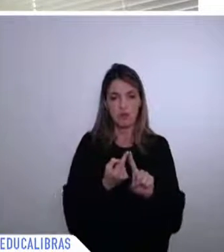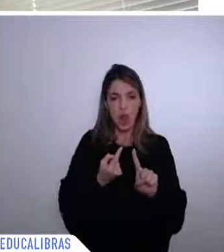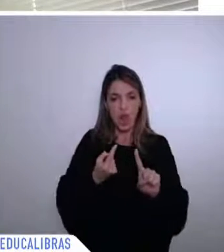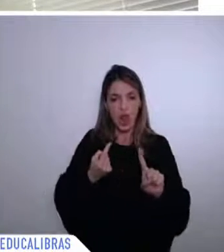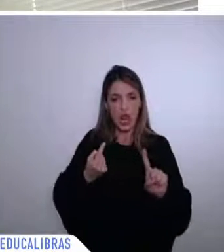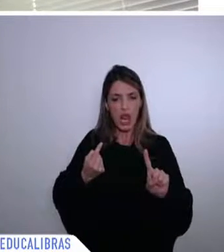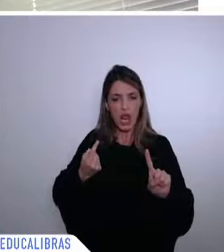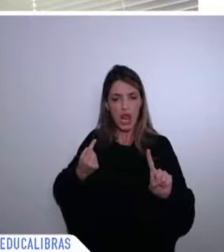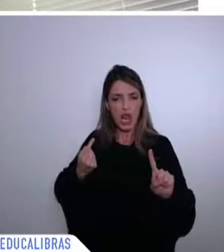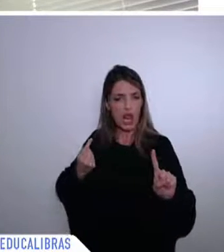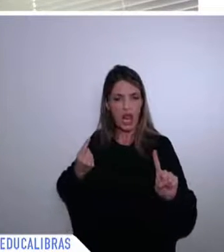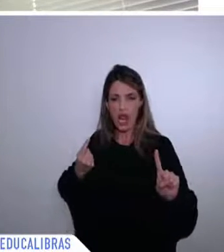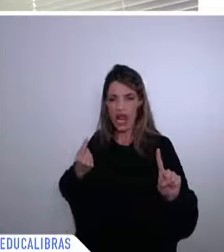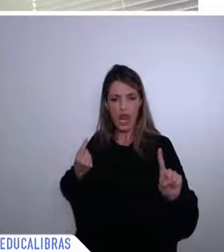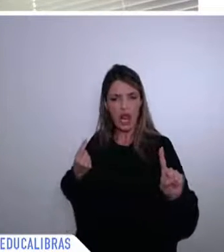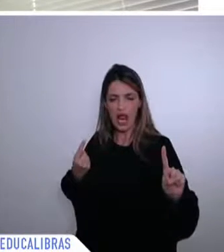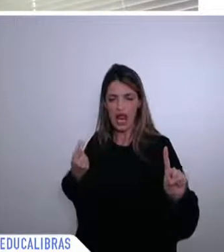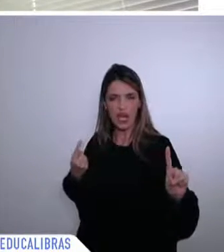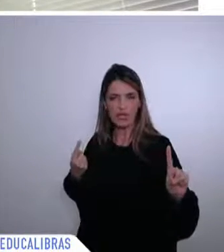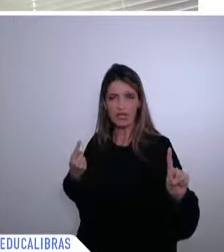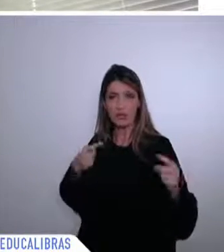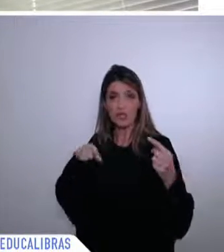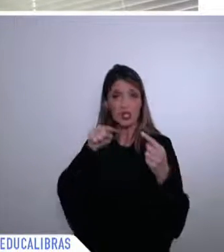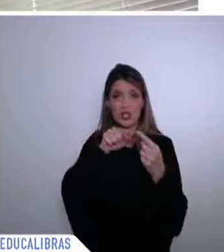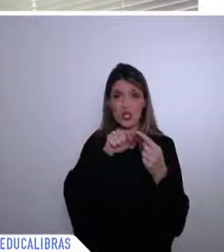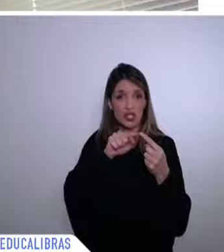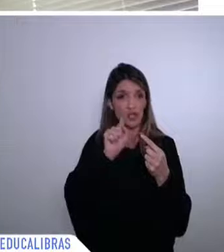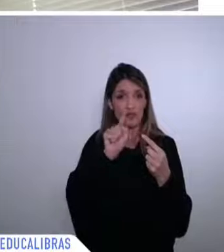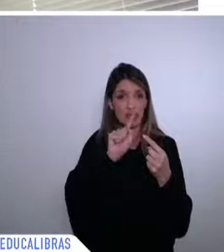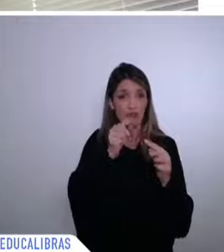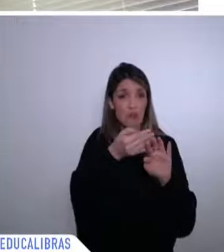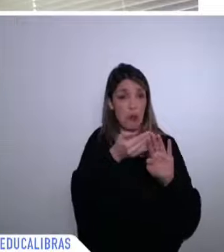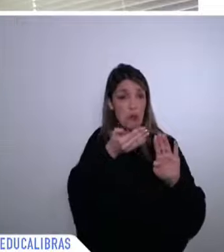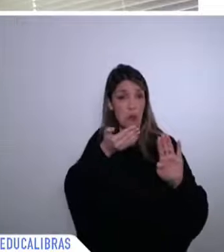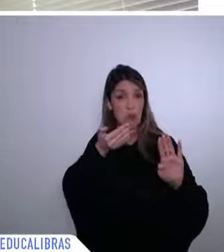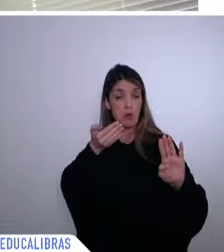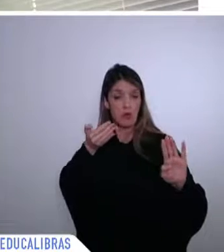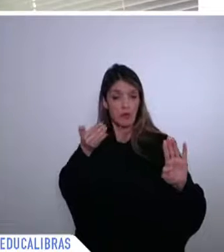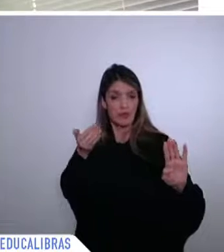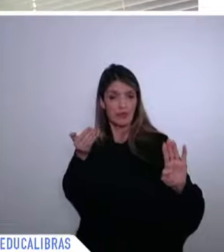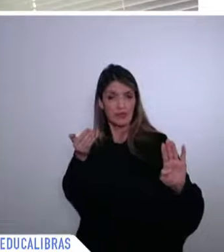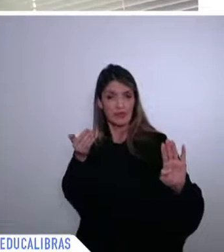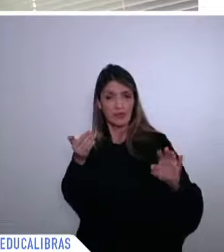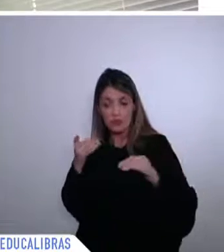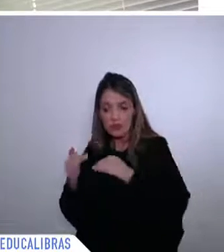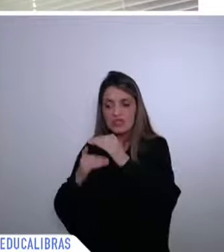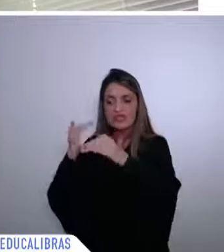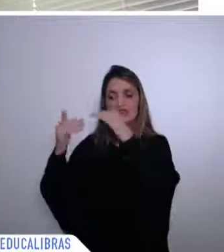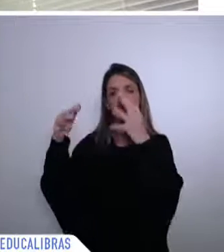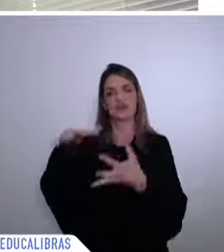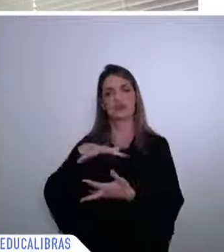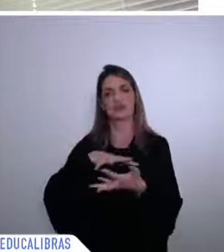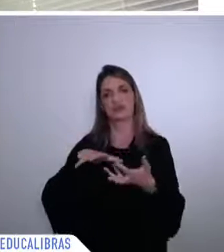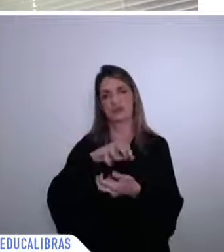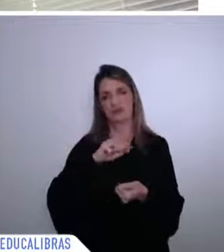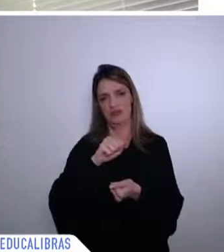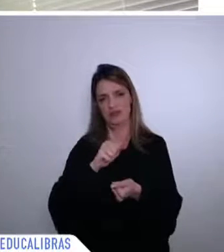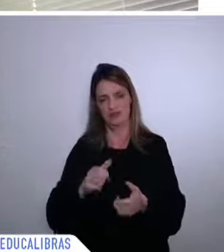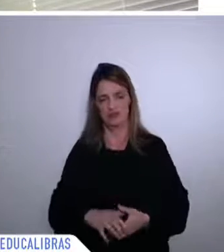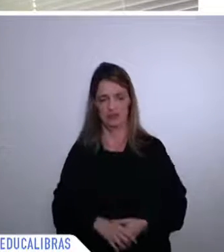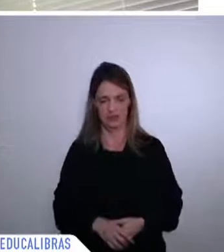apart from this kind of a target, which is basically